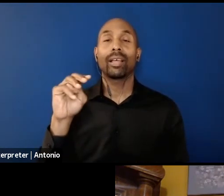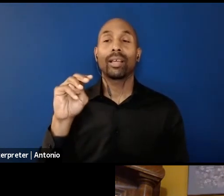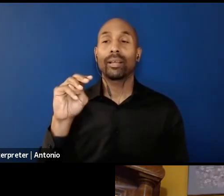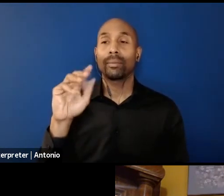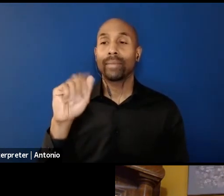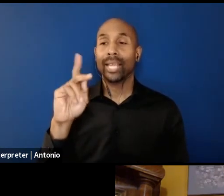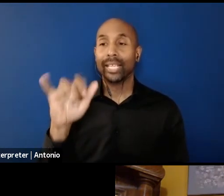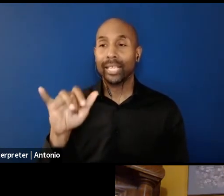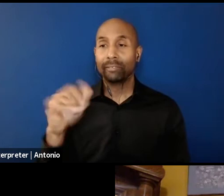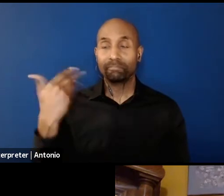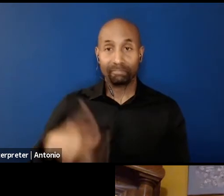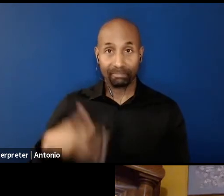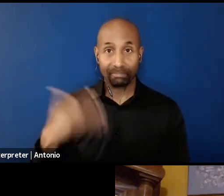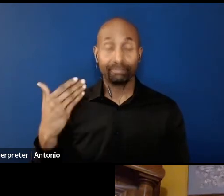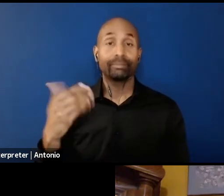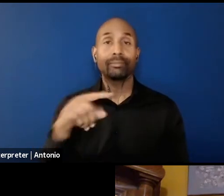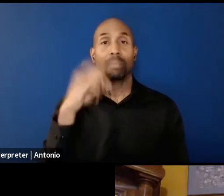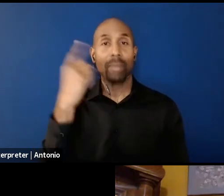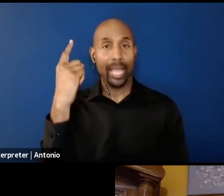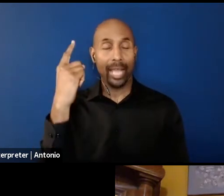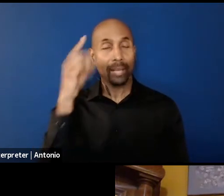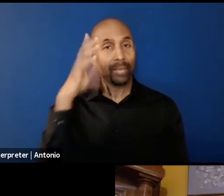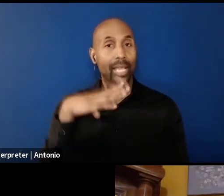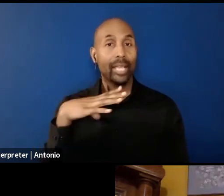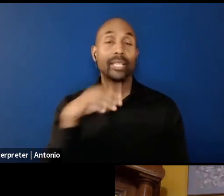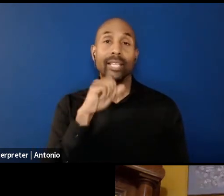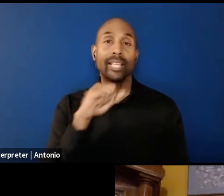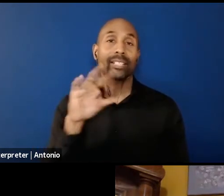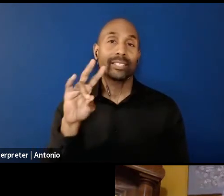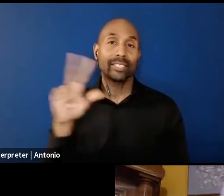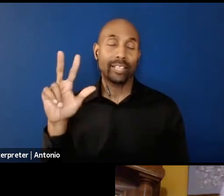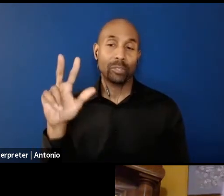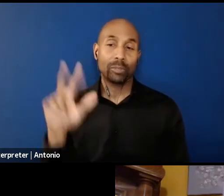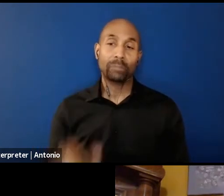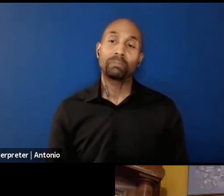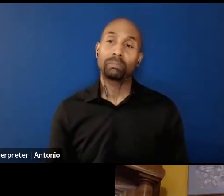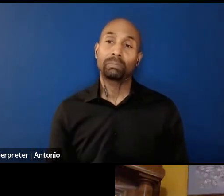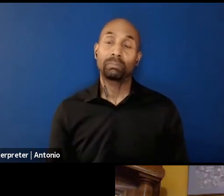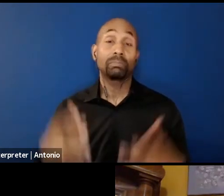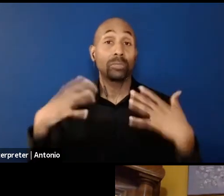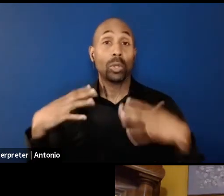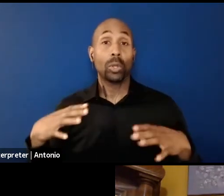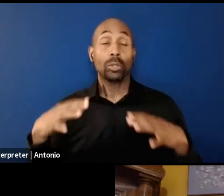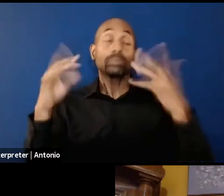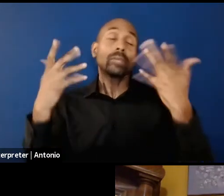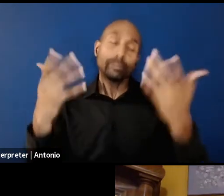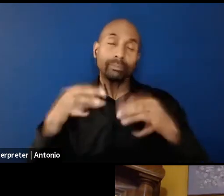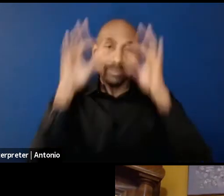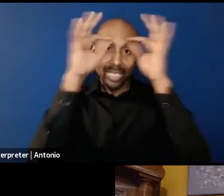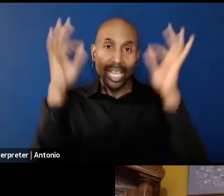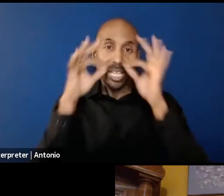black man, 73 years old, wearing wire rim glasses,